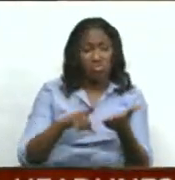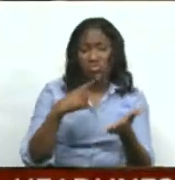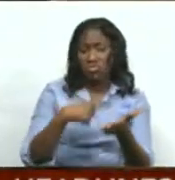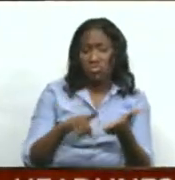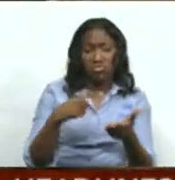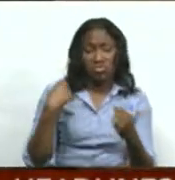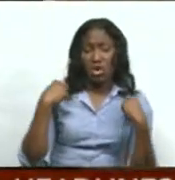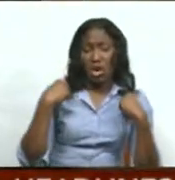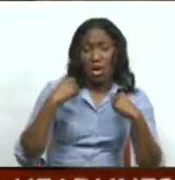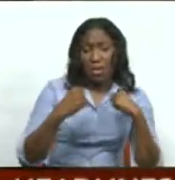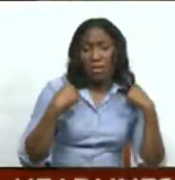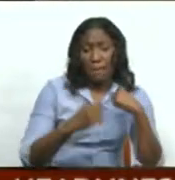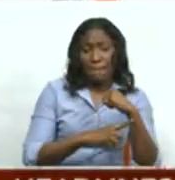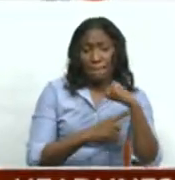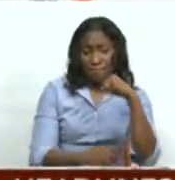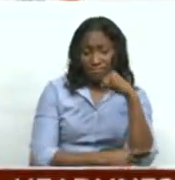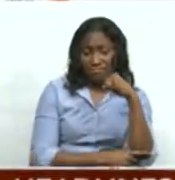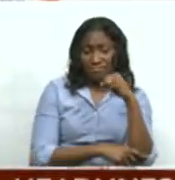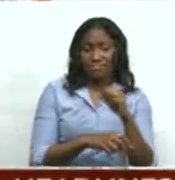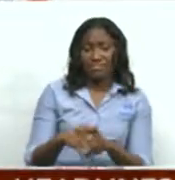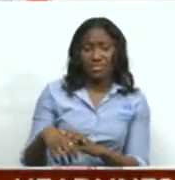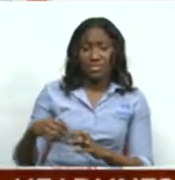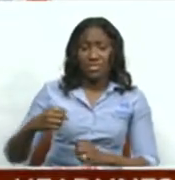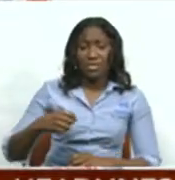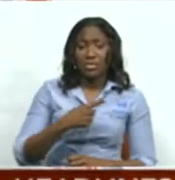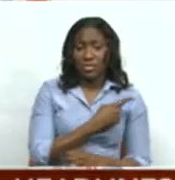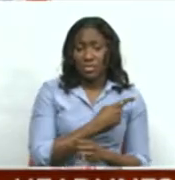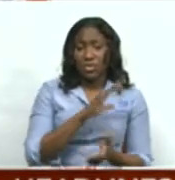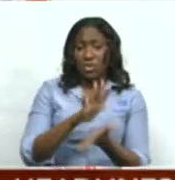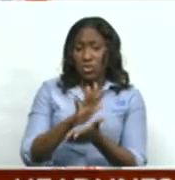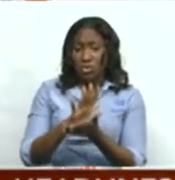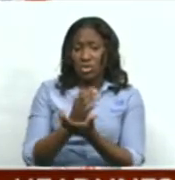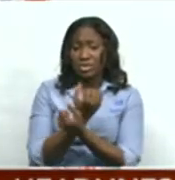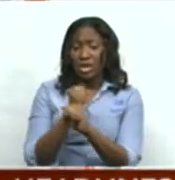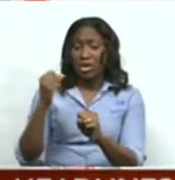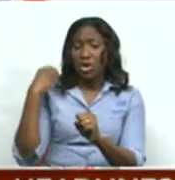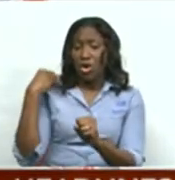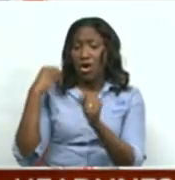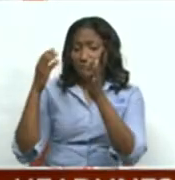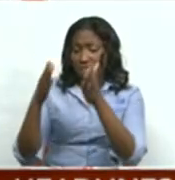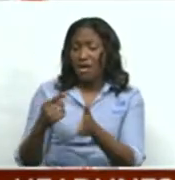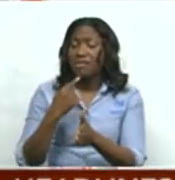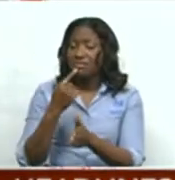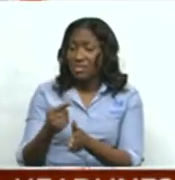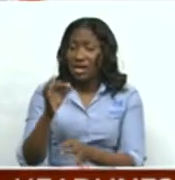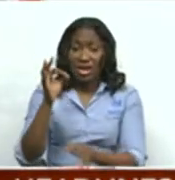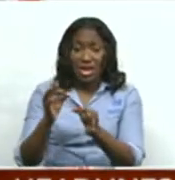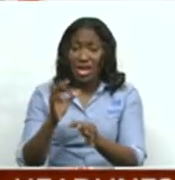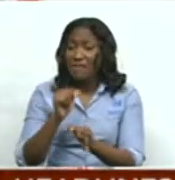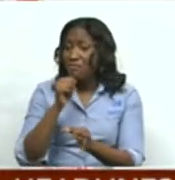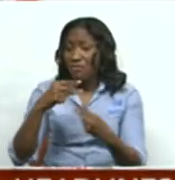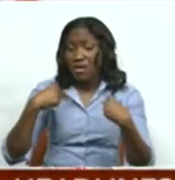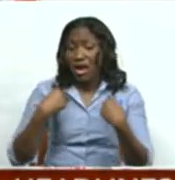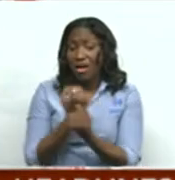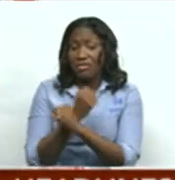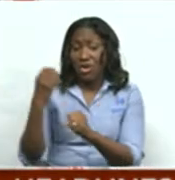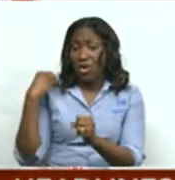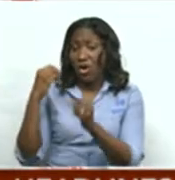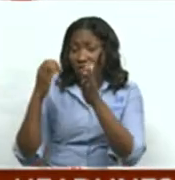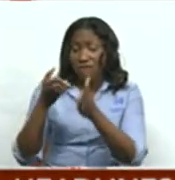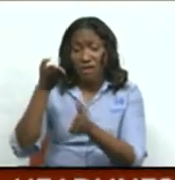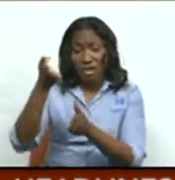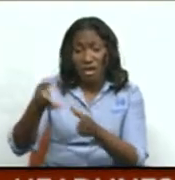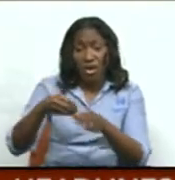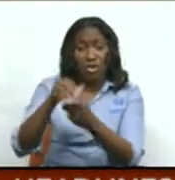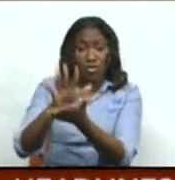officer who spoke with us anonymously, without them, all the school rules fall down, as some children believe they have free rein to do what they